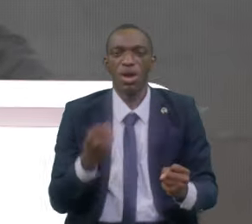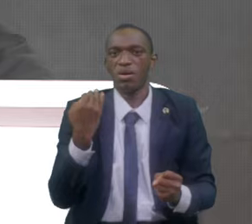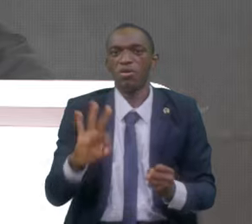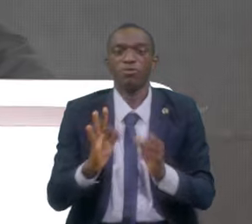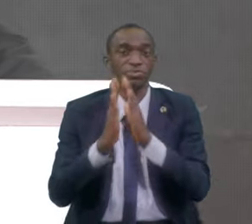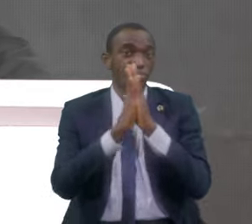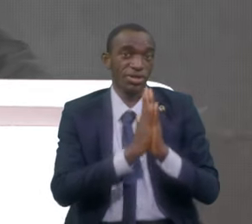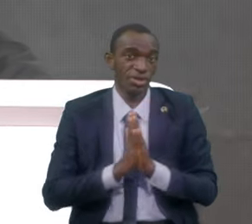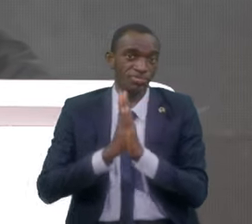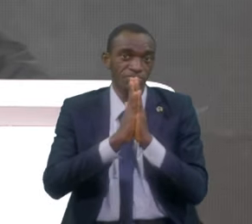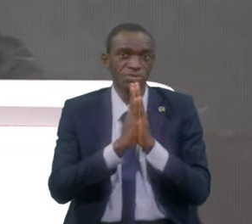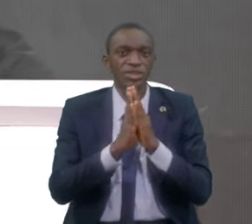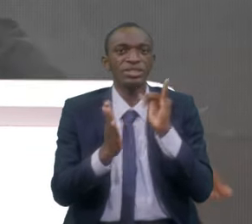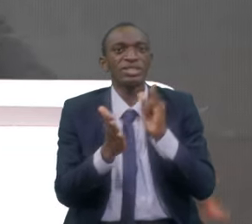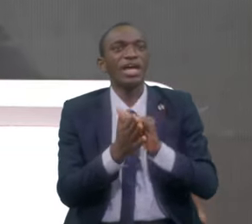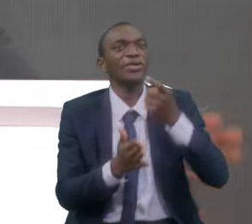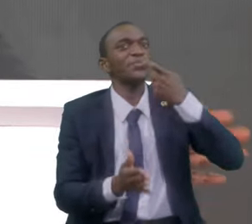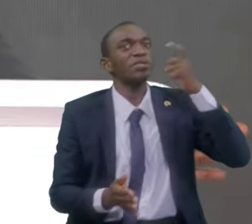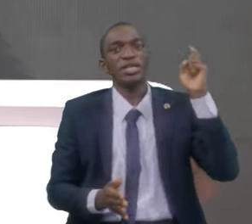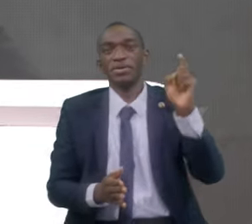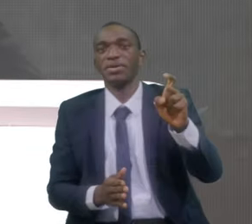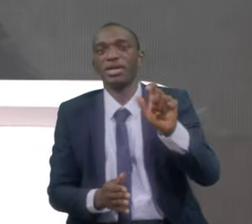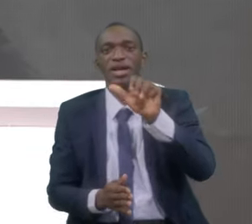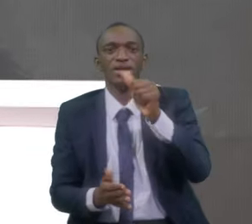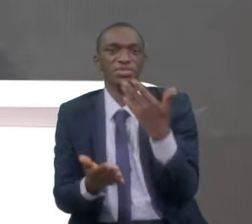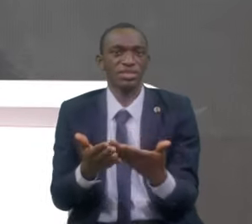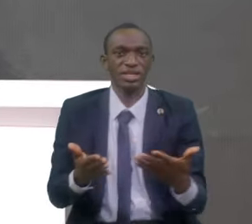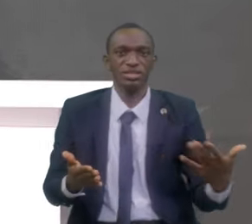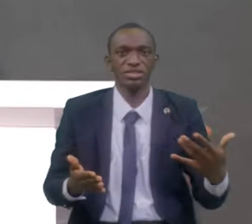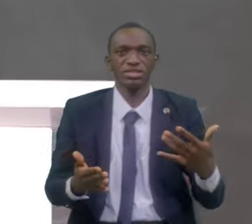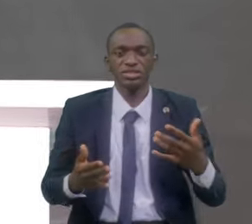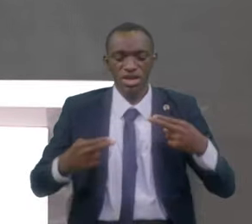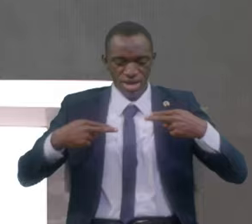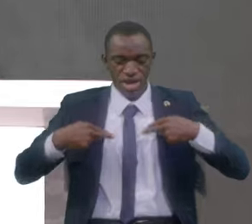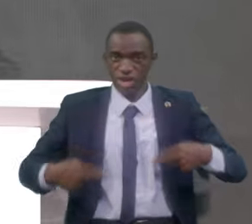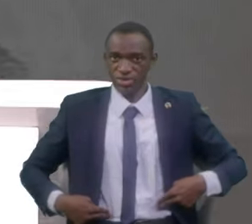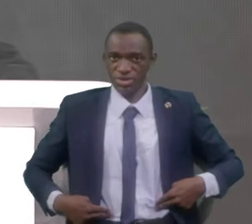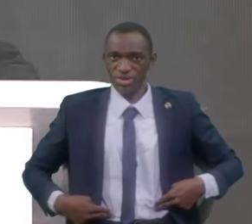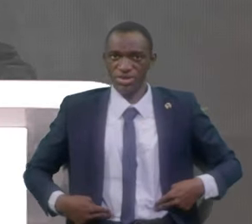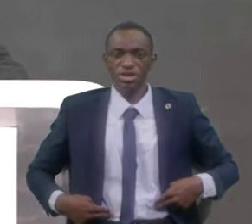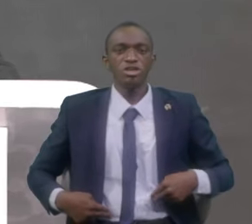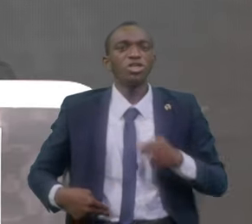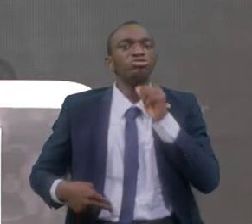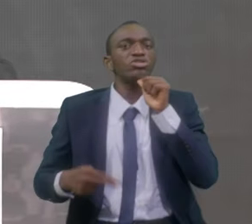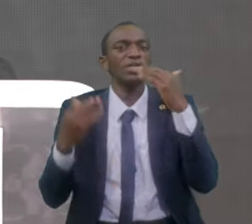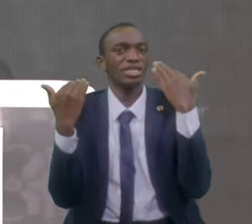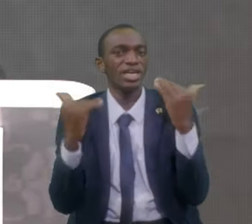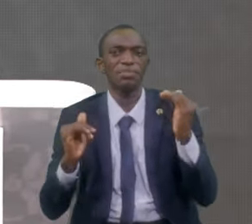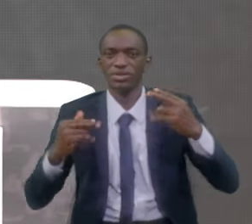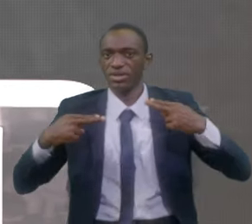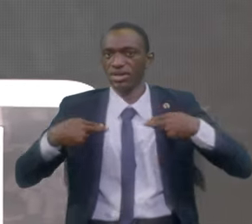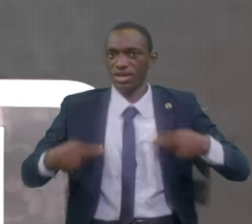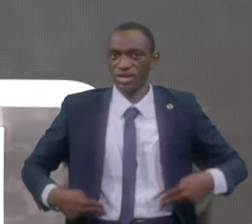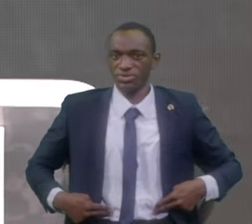that decrees a thing, soundness, boundless soundness among